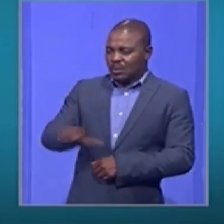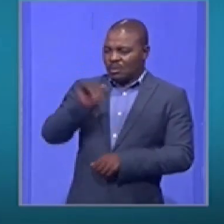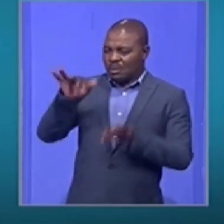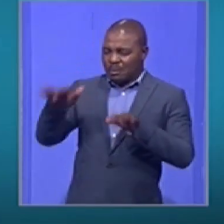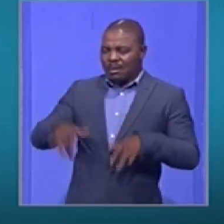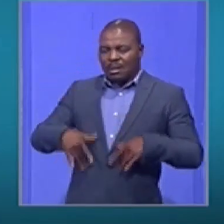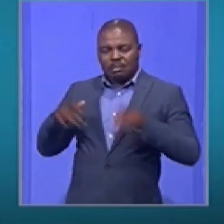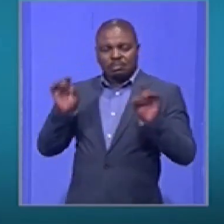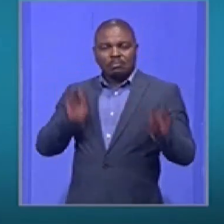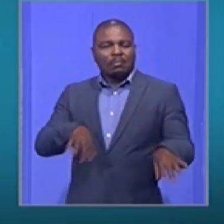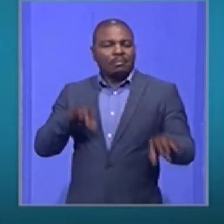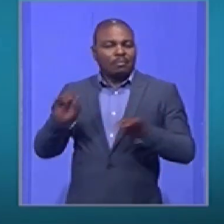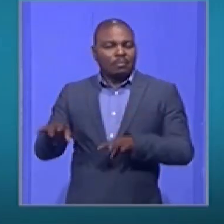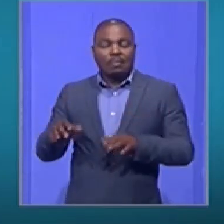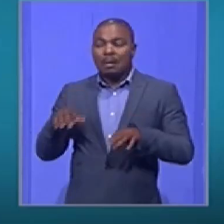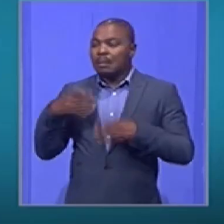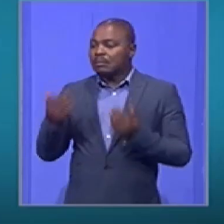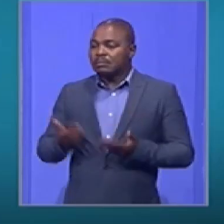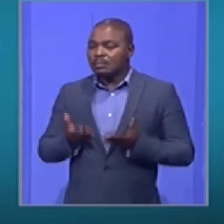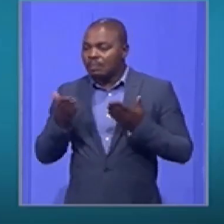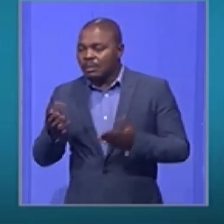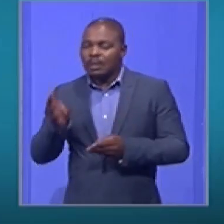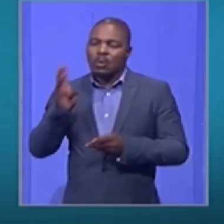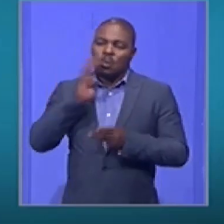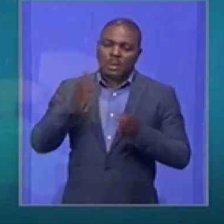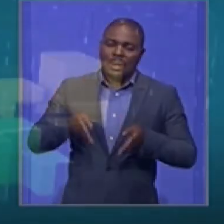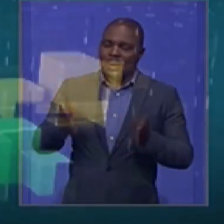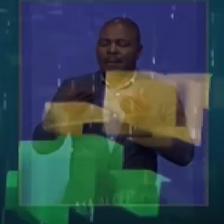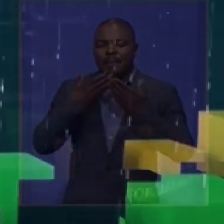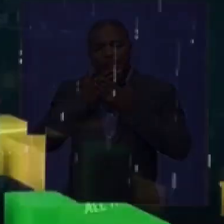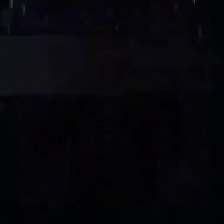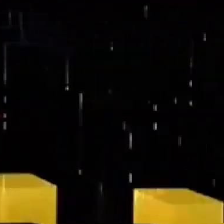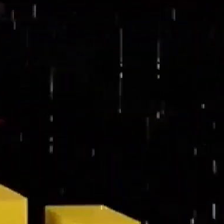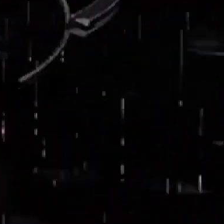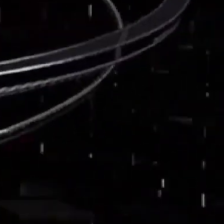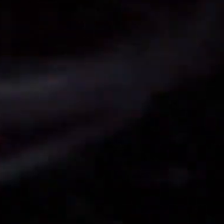tshotlego batho re tlhaela ditirelo metsi le ditsela.